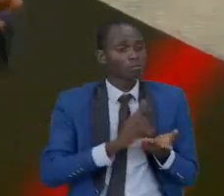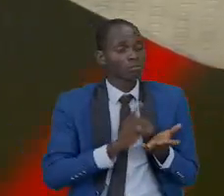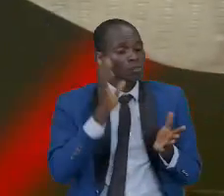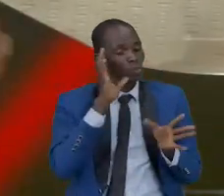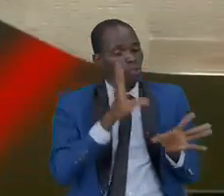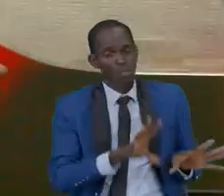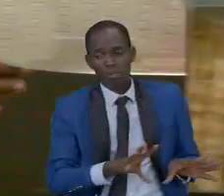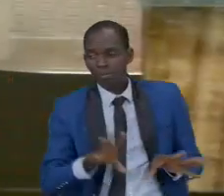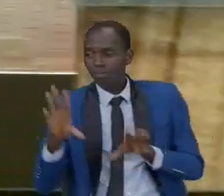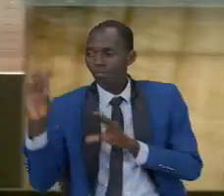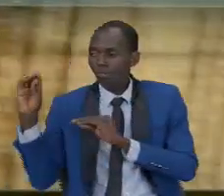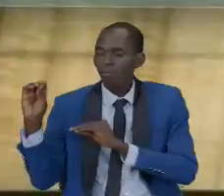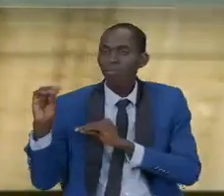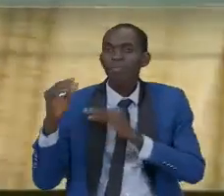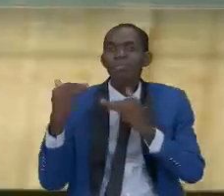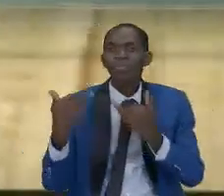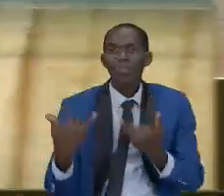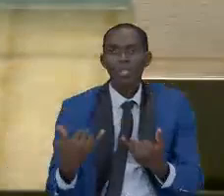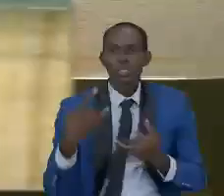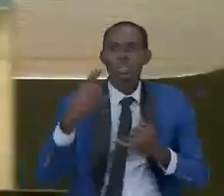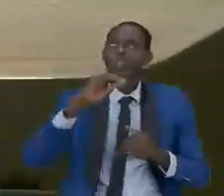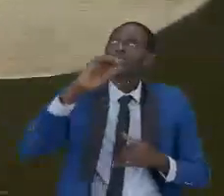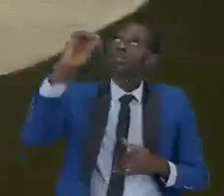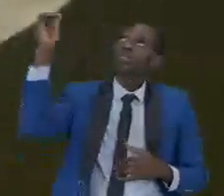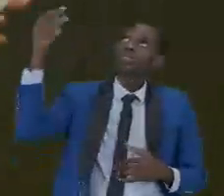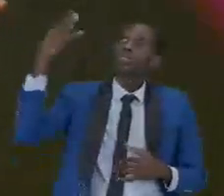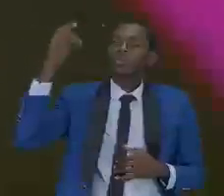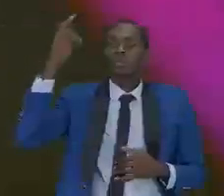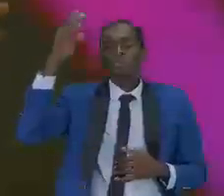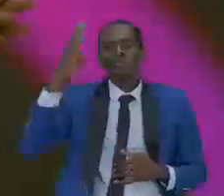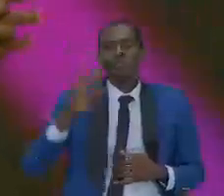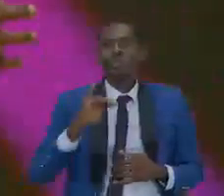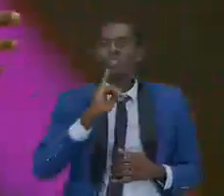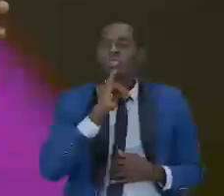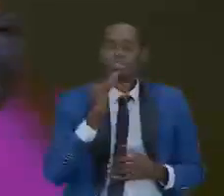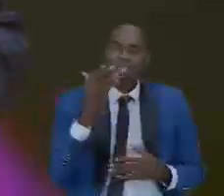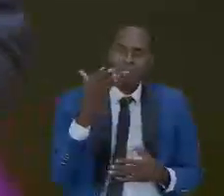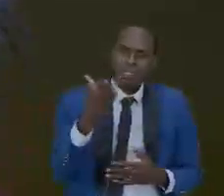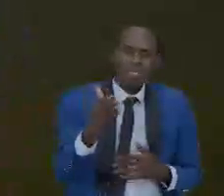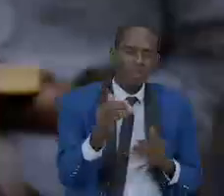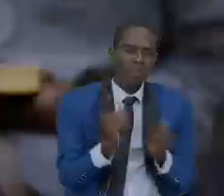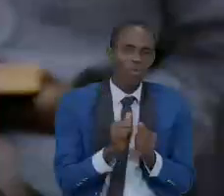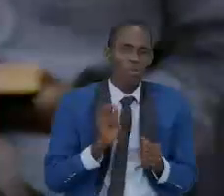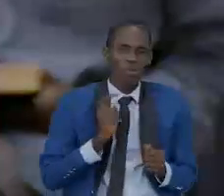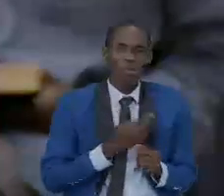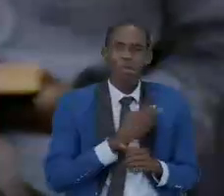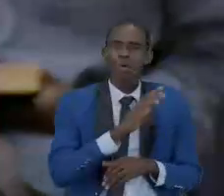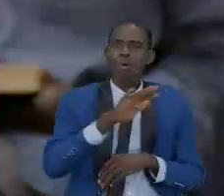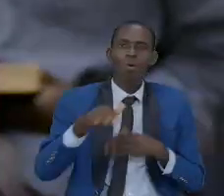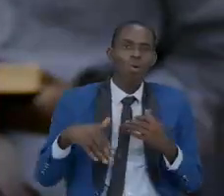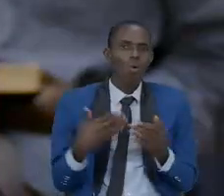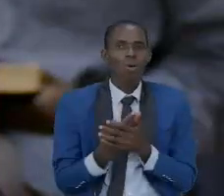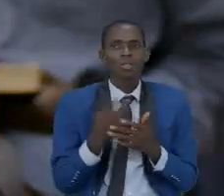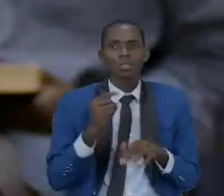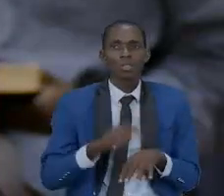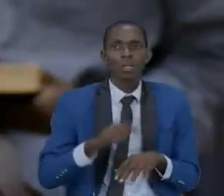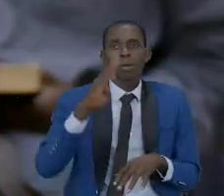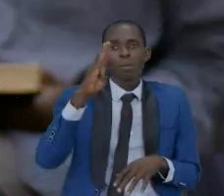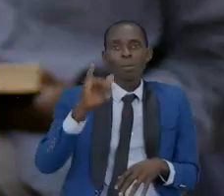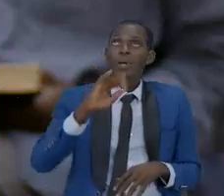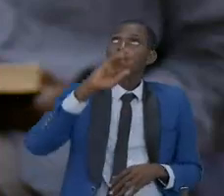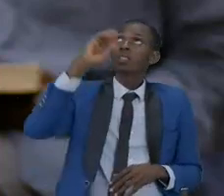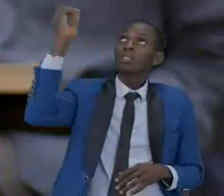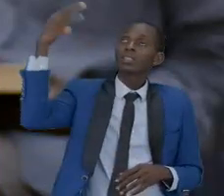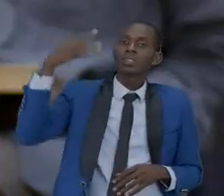now the grace of God is there with us all the time by Grace he has